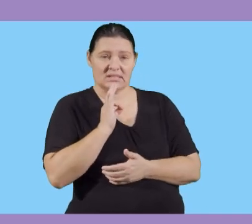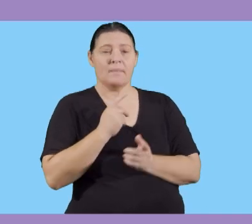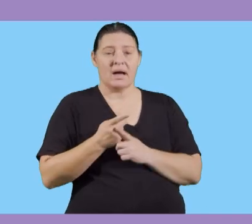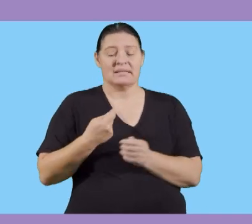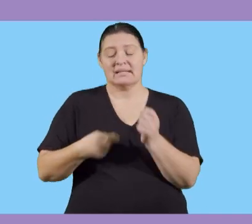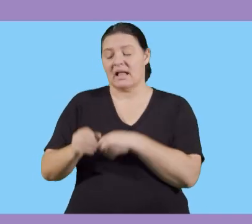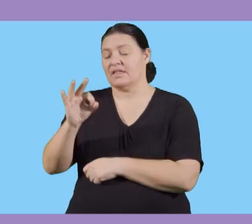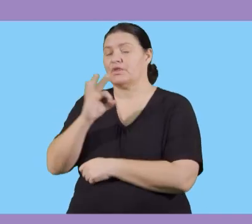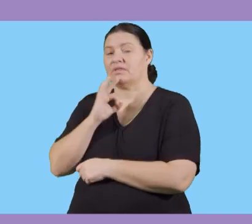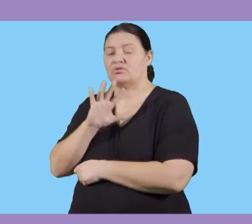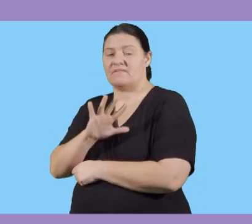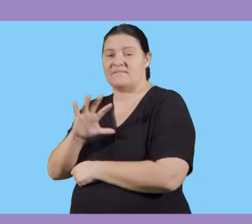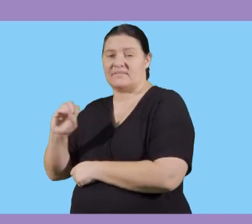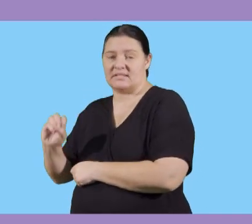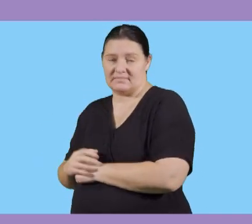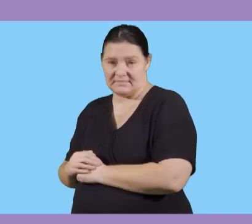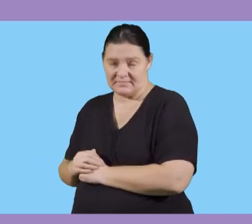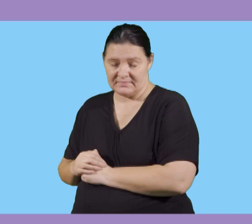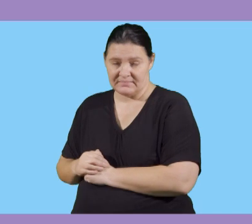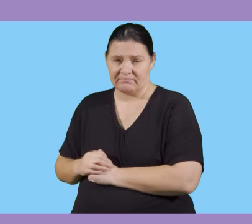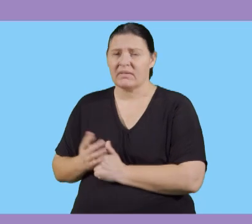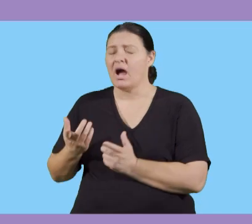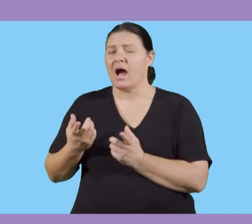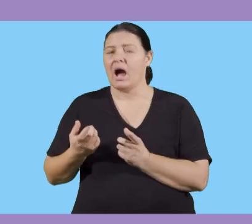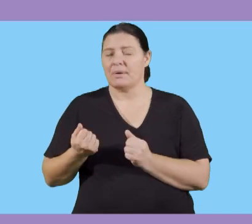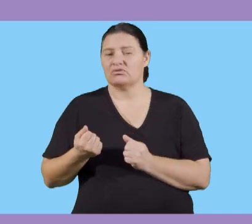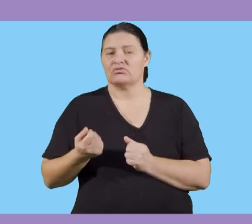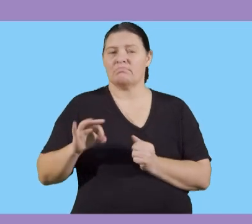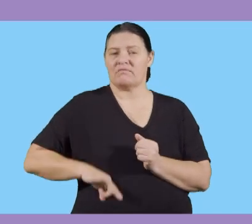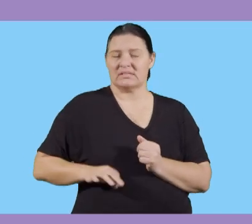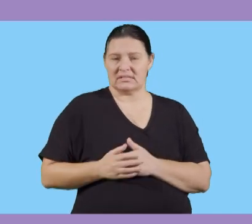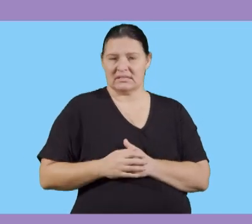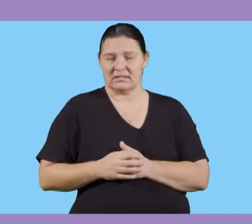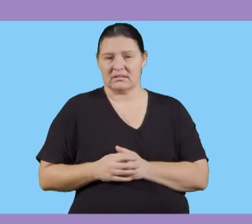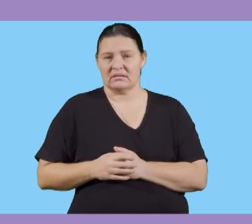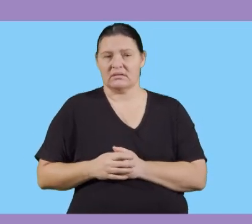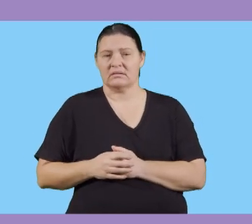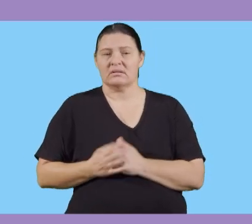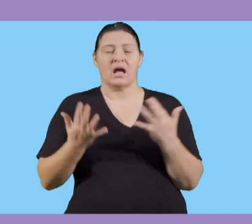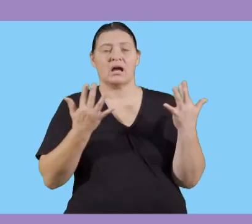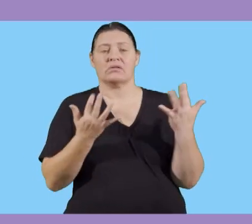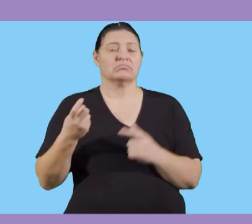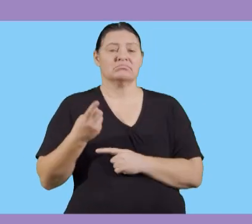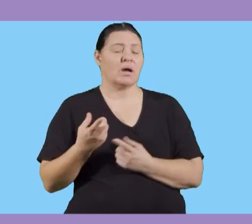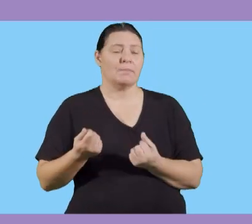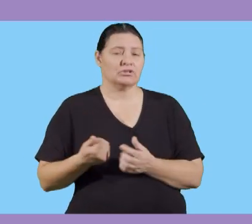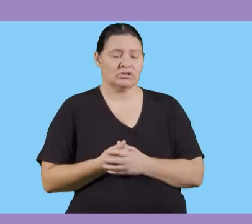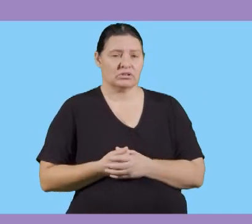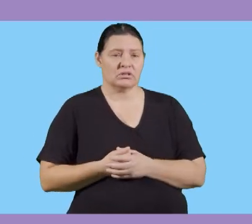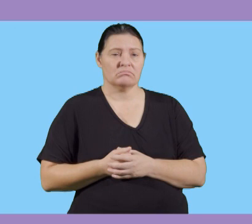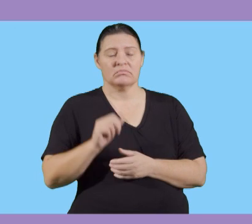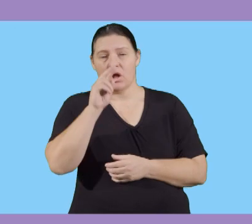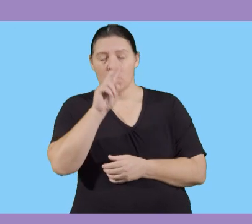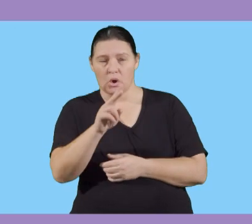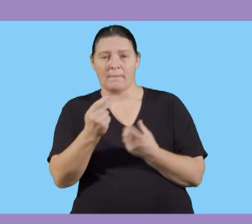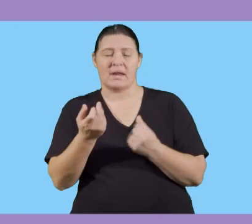for 3,550 rands. How much is her profit? So how are we going to calculate profit here? We are going to look